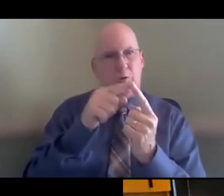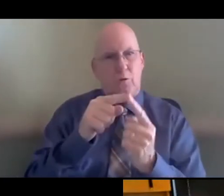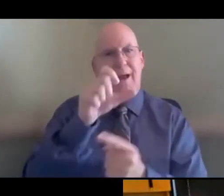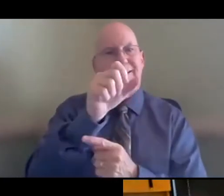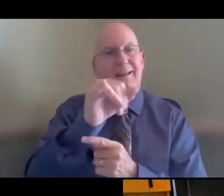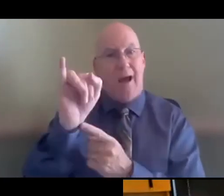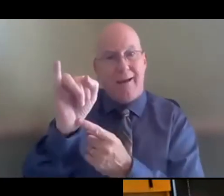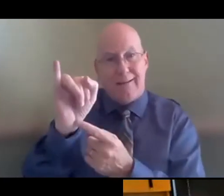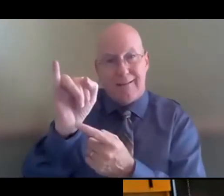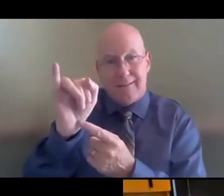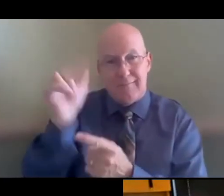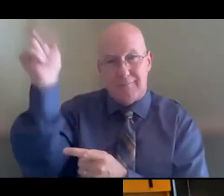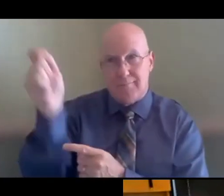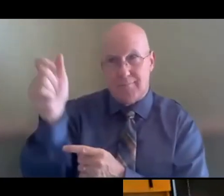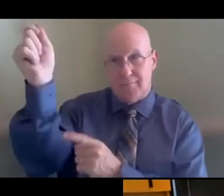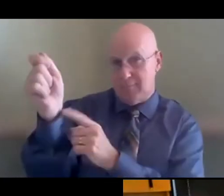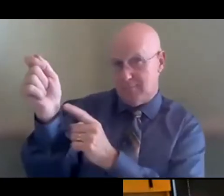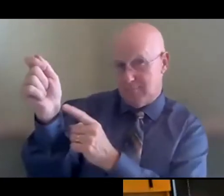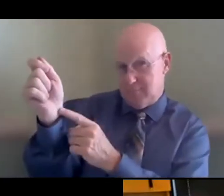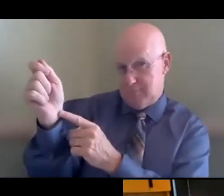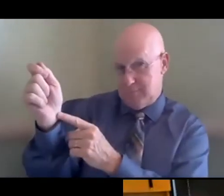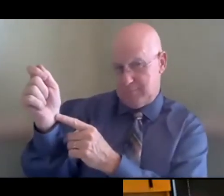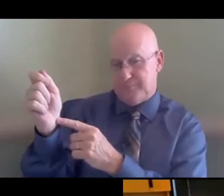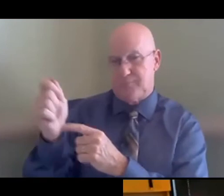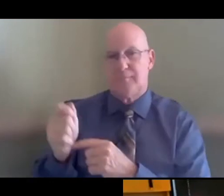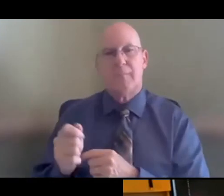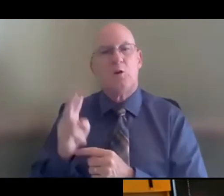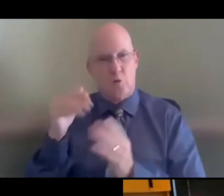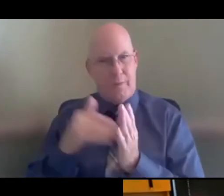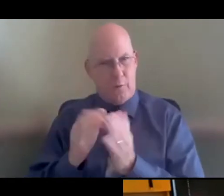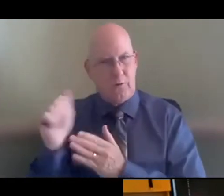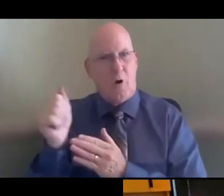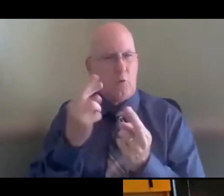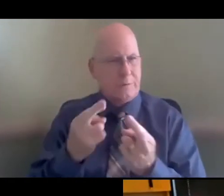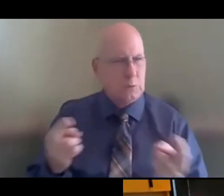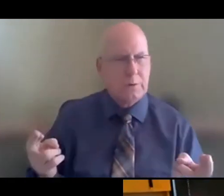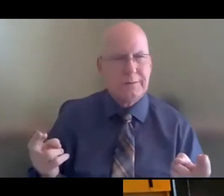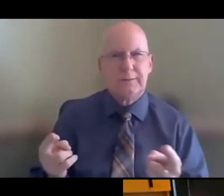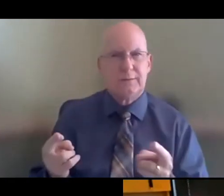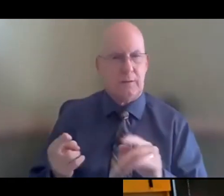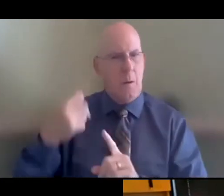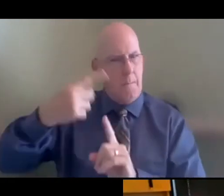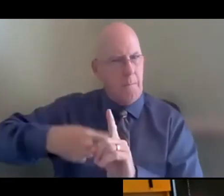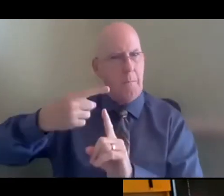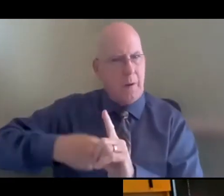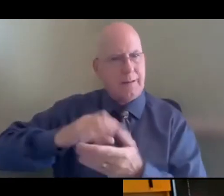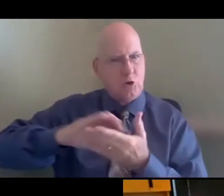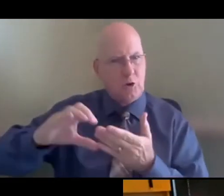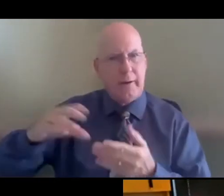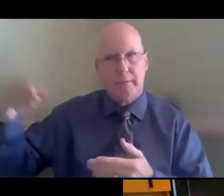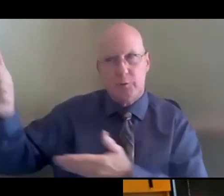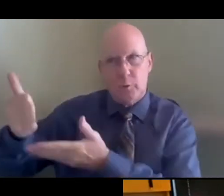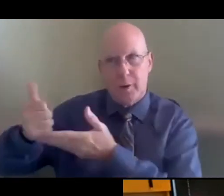security income beneficiaries. And so that's that $2,000 resource. That's the monthly check that helps pay for some